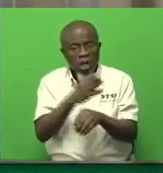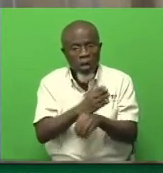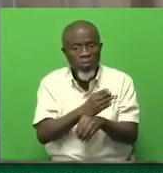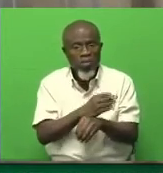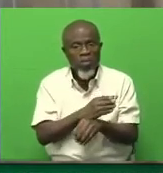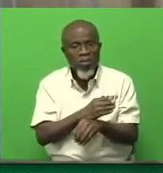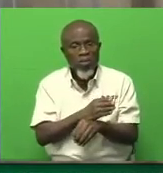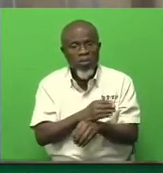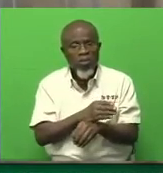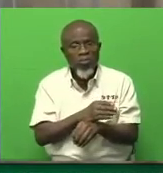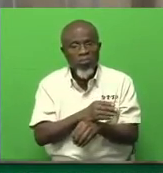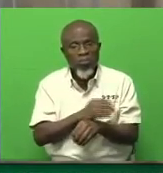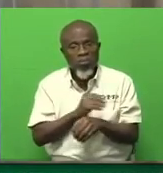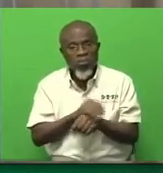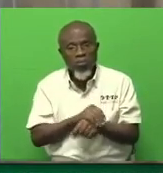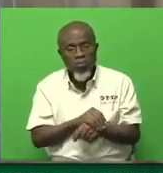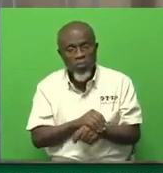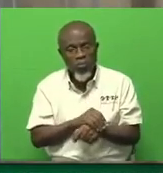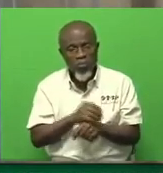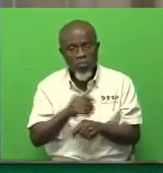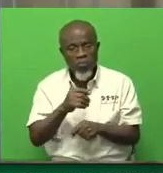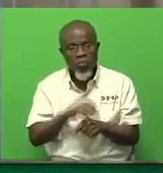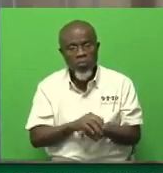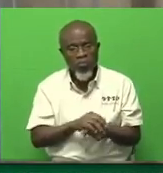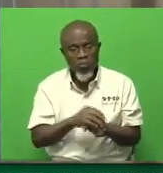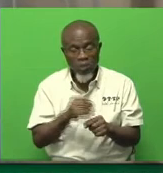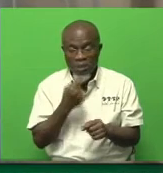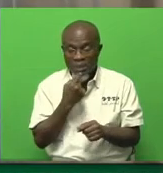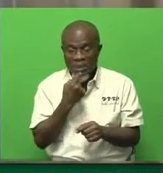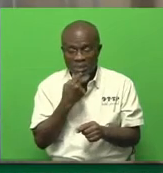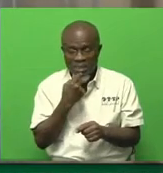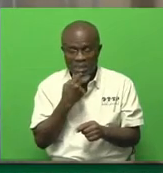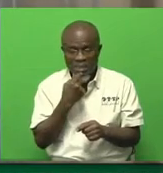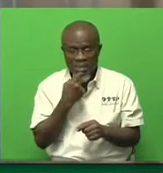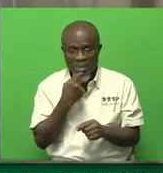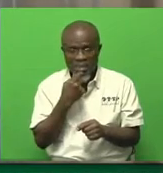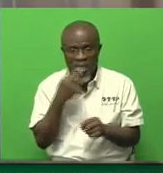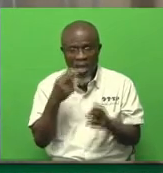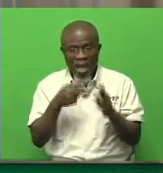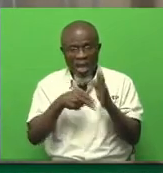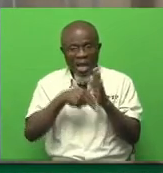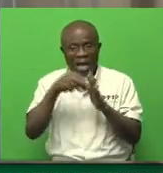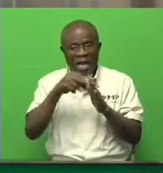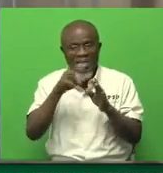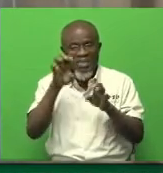of high energy returns High Energy prices